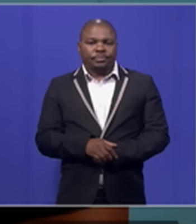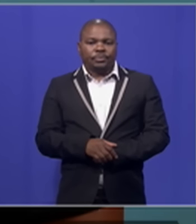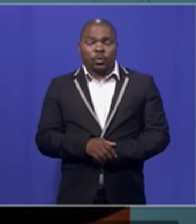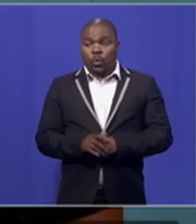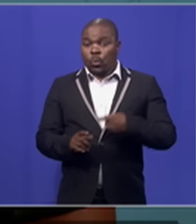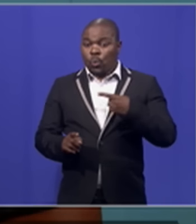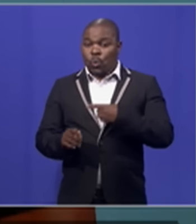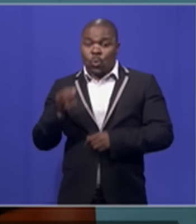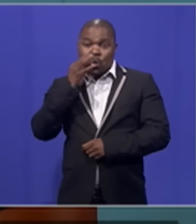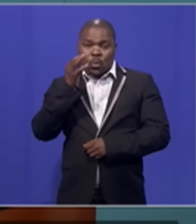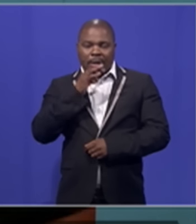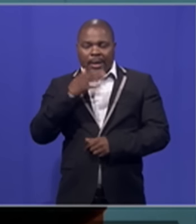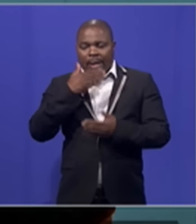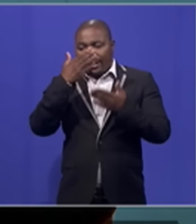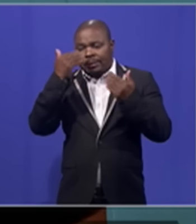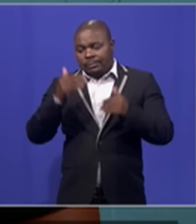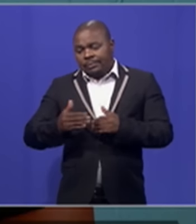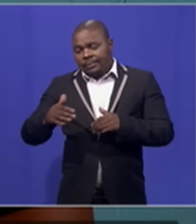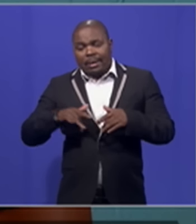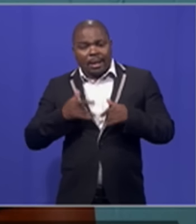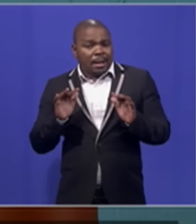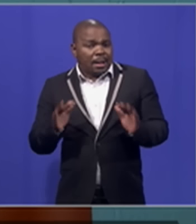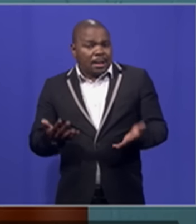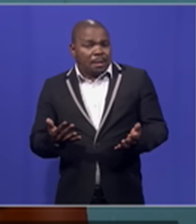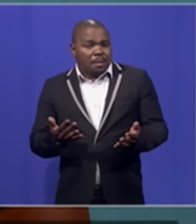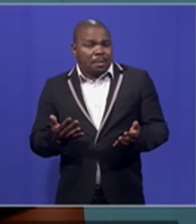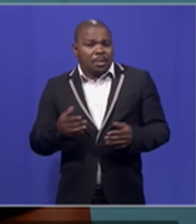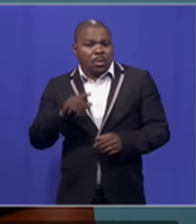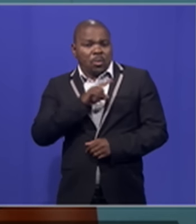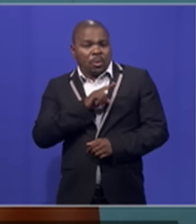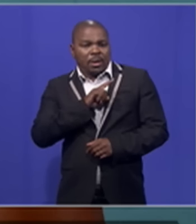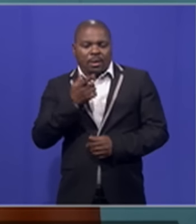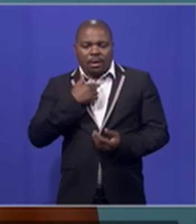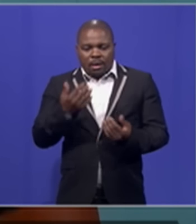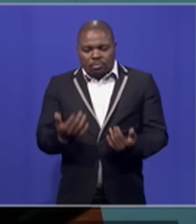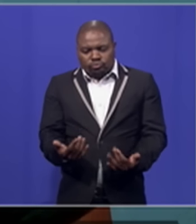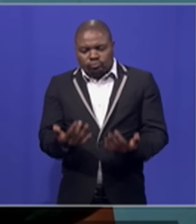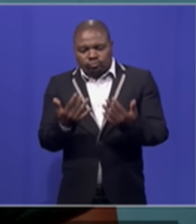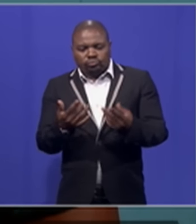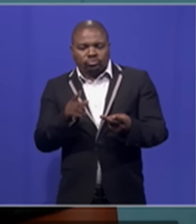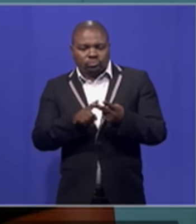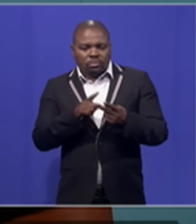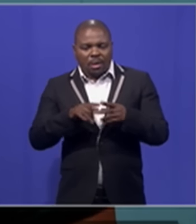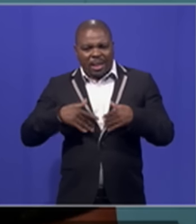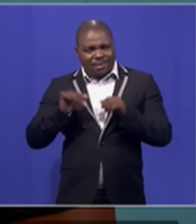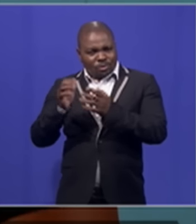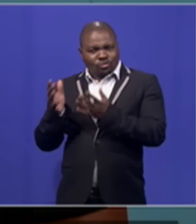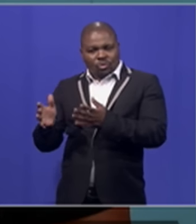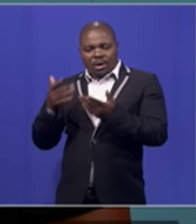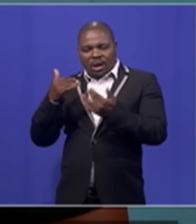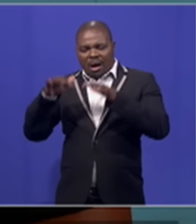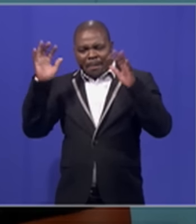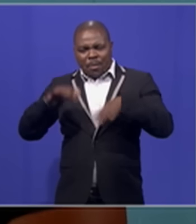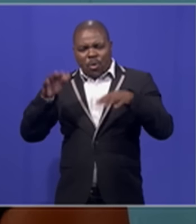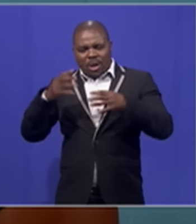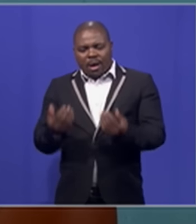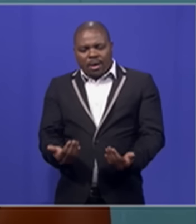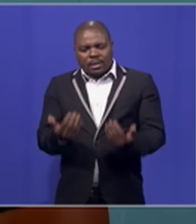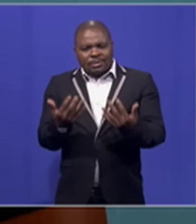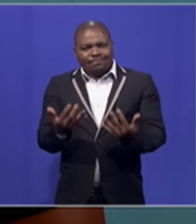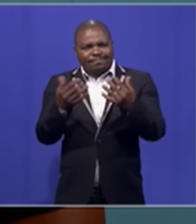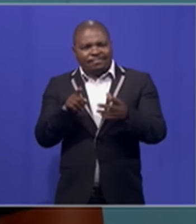O re ha ba tsebe ba tlilo phela jwang hoba ba iphedisa ka ho jala dikgohola di sentse dijalo ba re ba